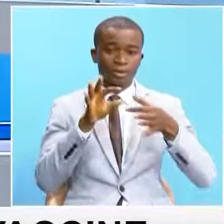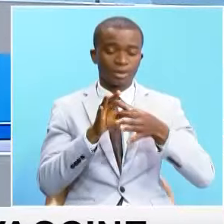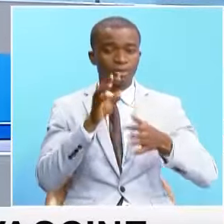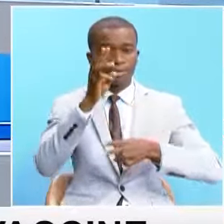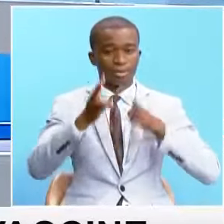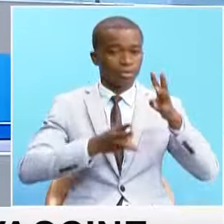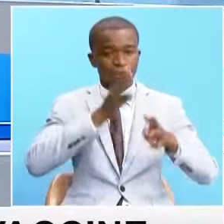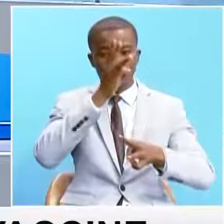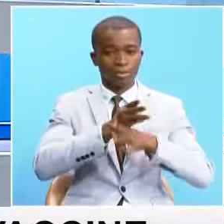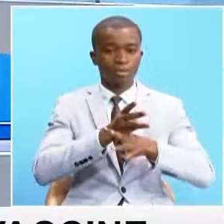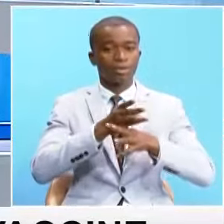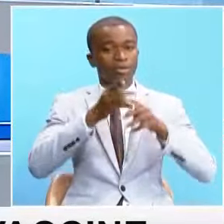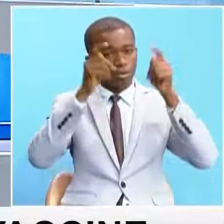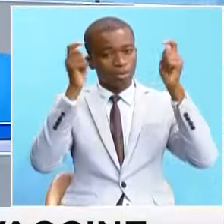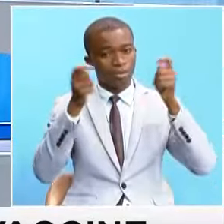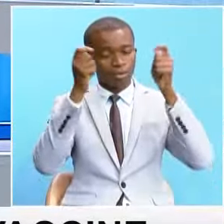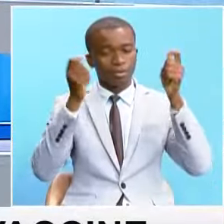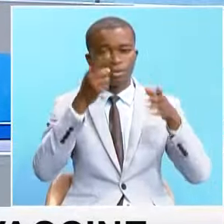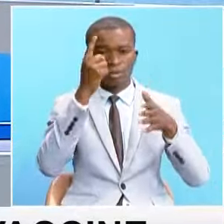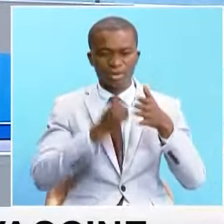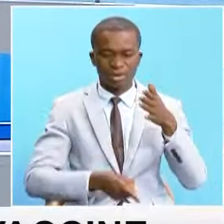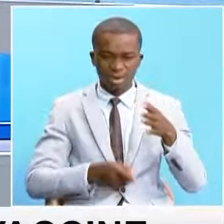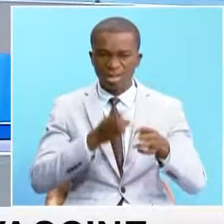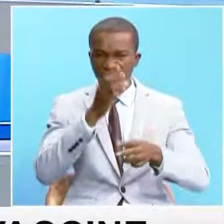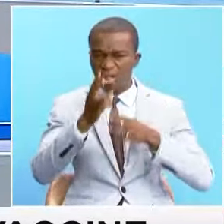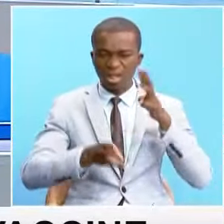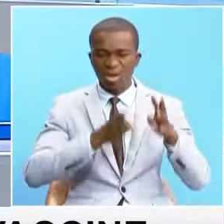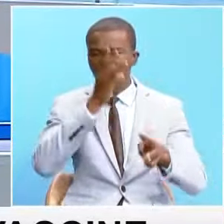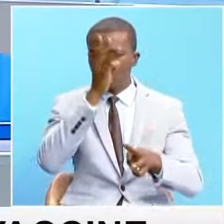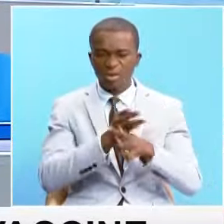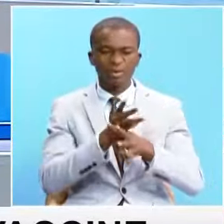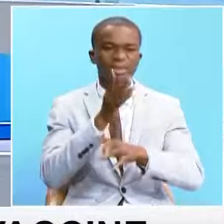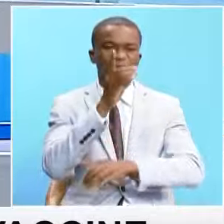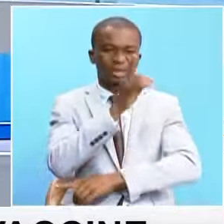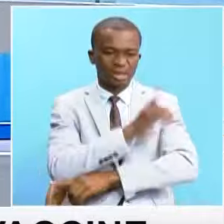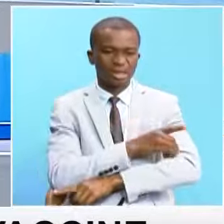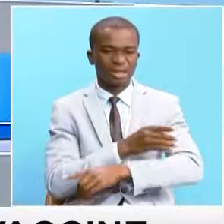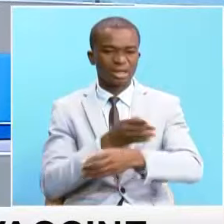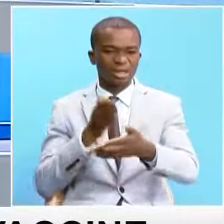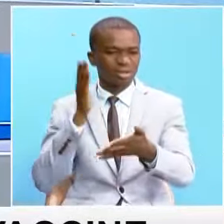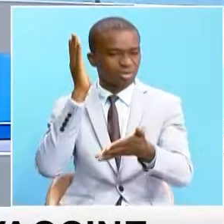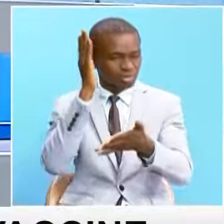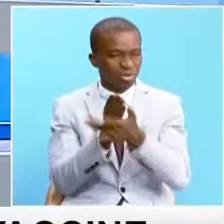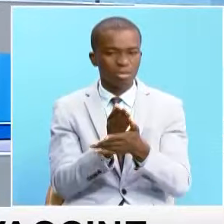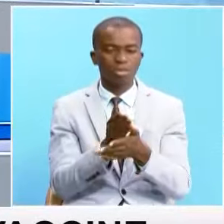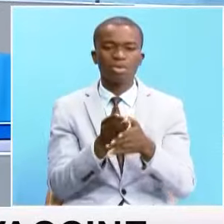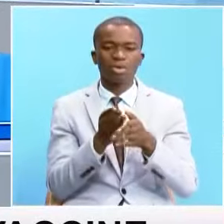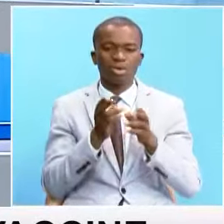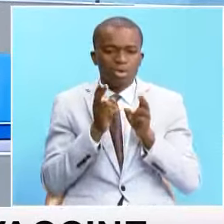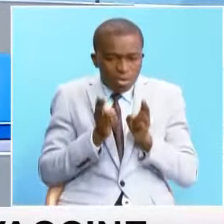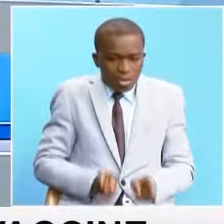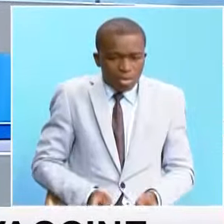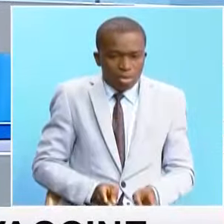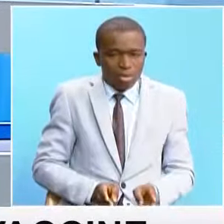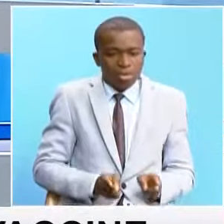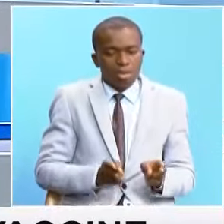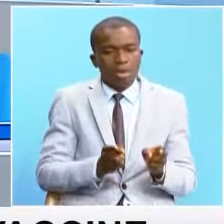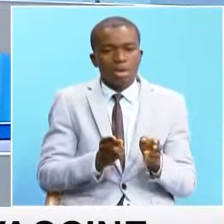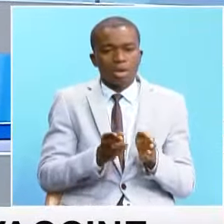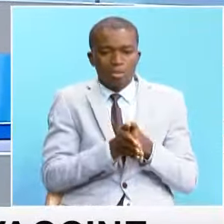in commemorating the World Day Against Trafficking in Persons. Ministry of Home Affairs and Internal Security Permanent Secretary